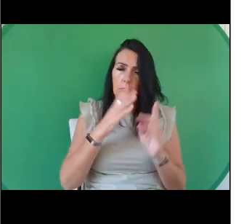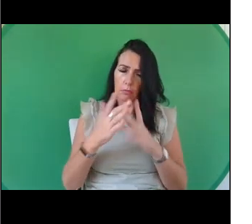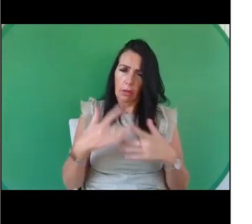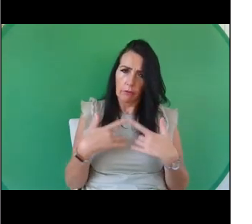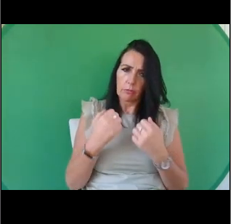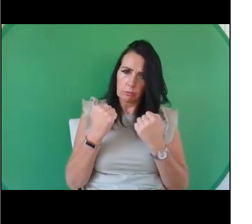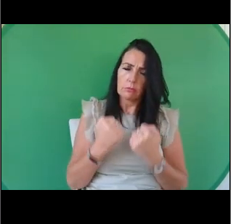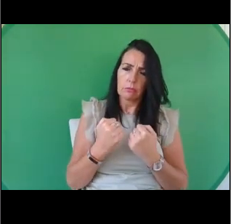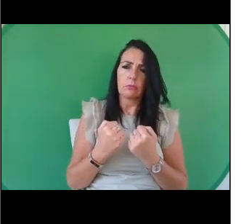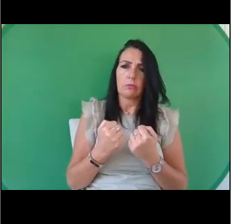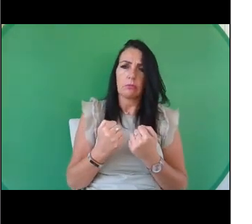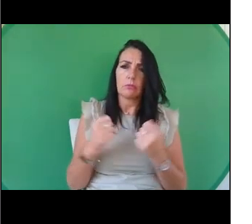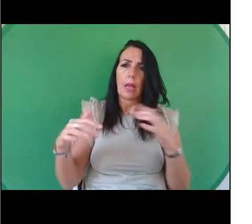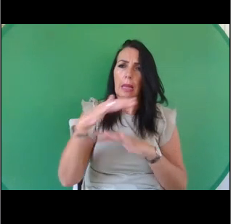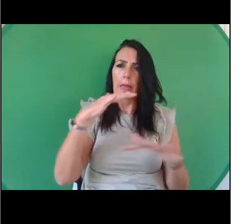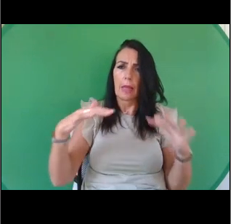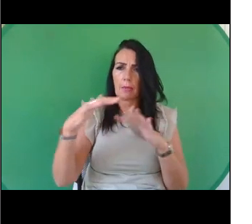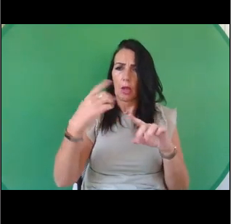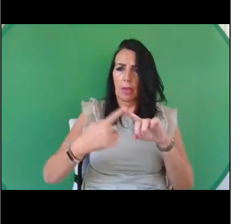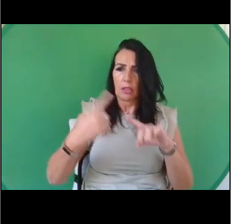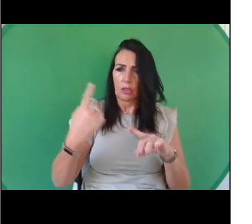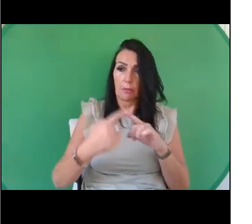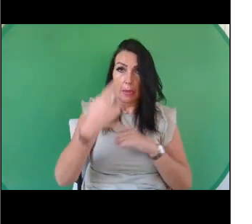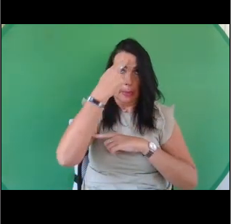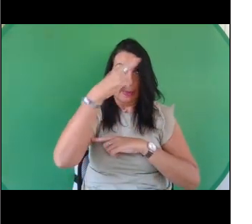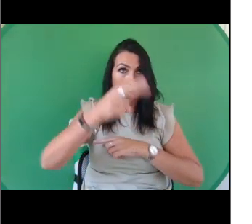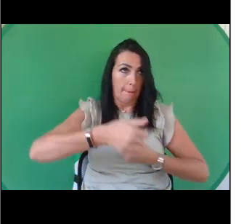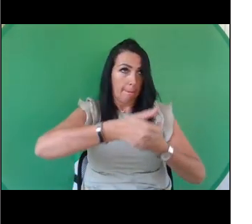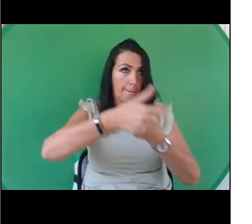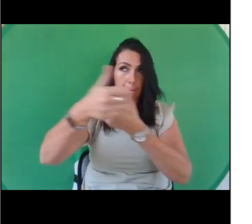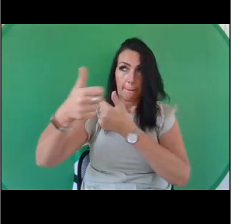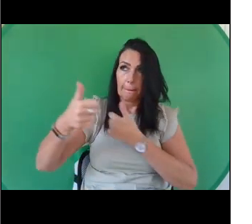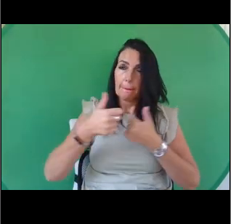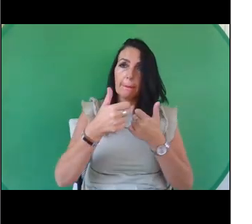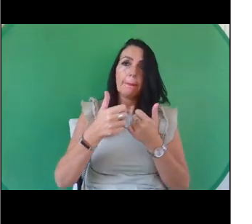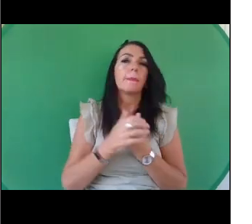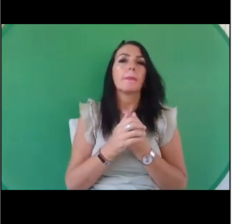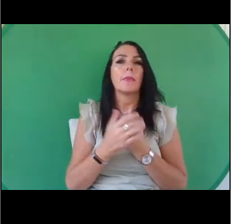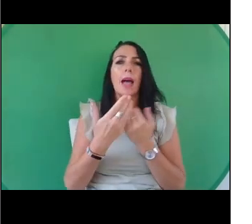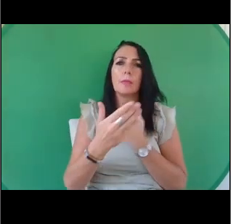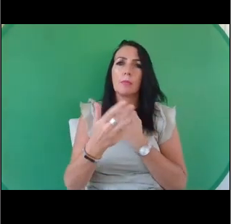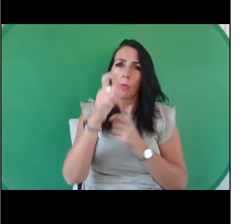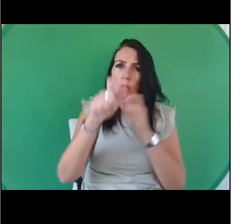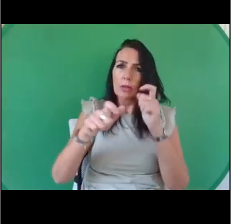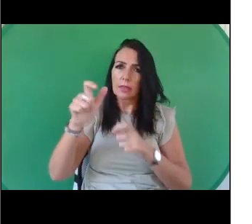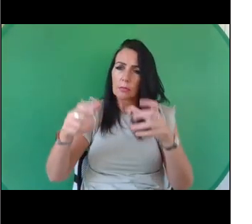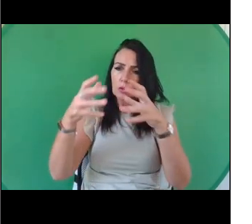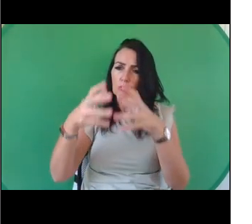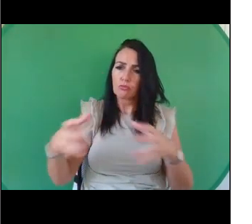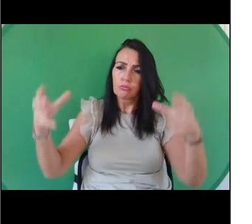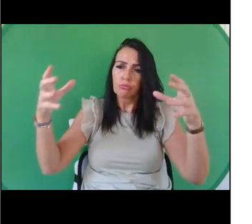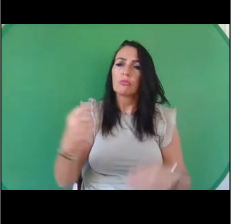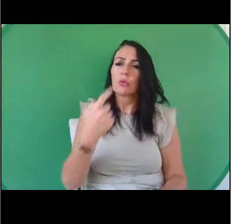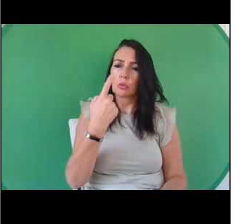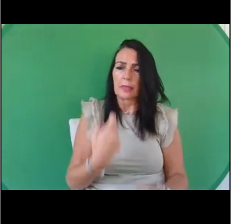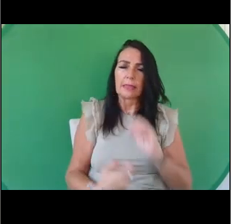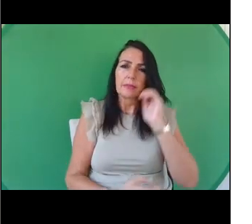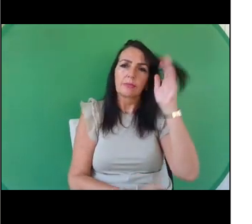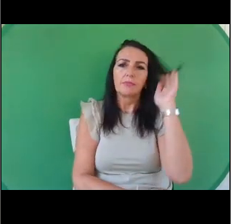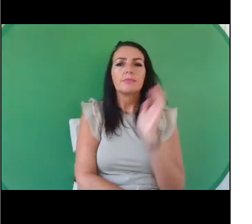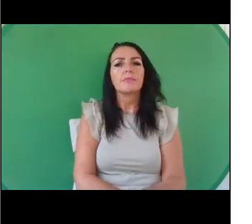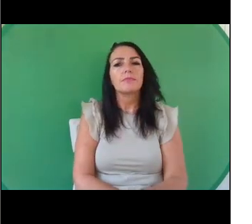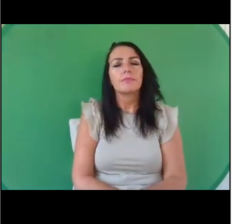emergency, which can boost your reputation and help you engage with more customers, increasing your impact. One